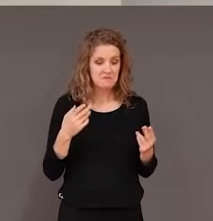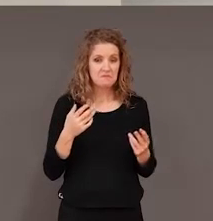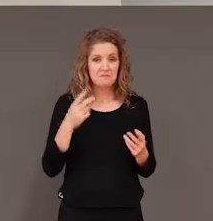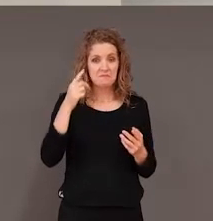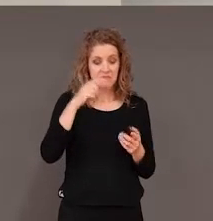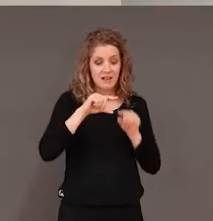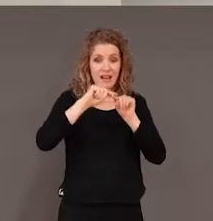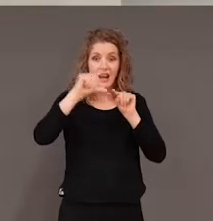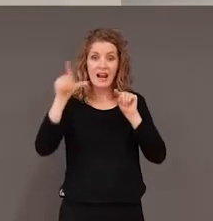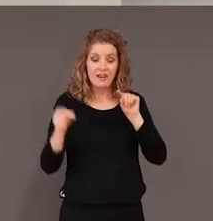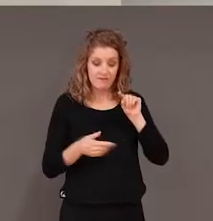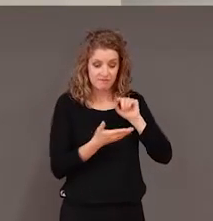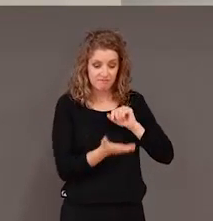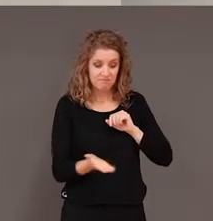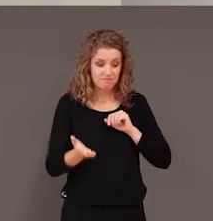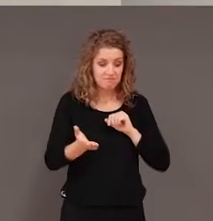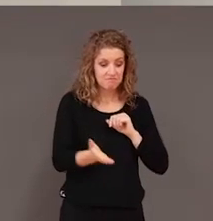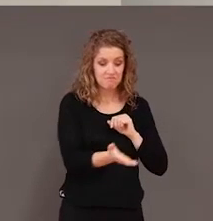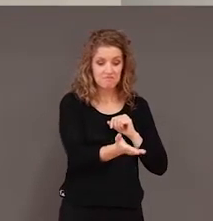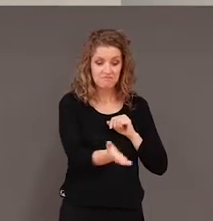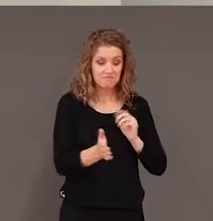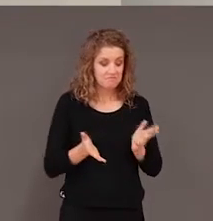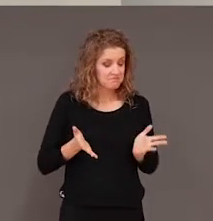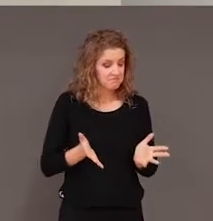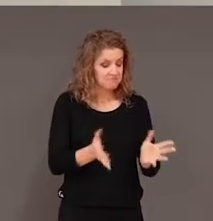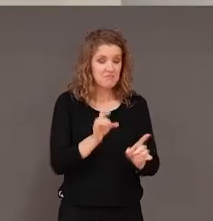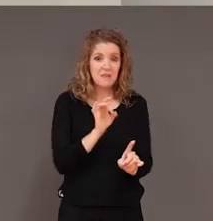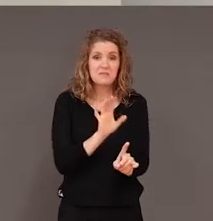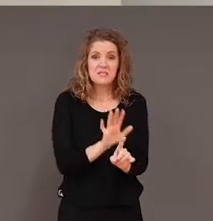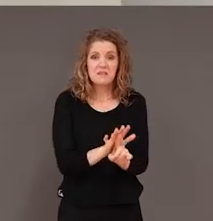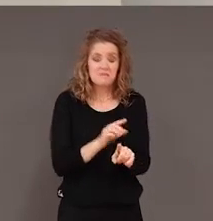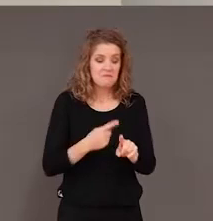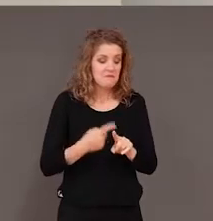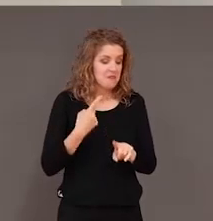leaves along or get rid of your thoughts. You're allowing them to come and go at their own pace.